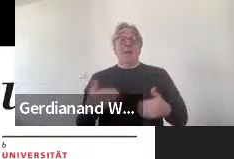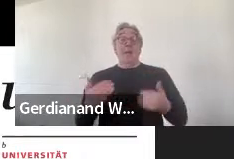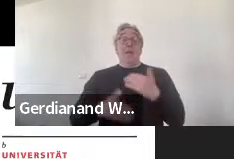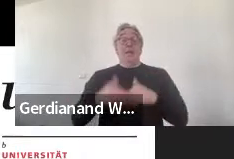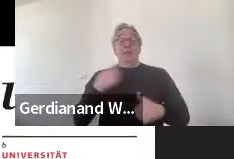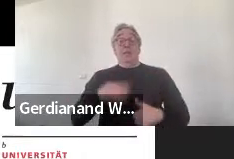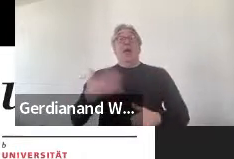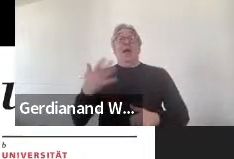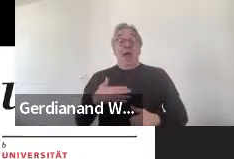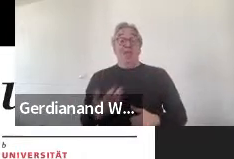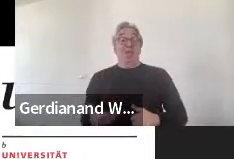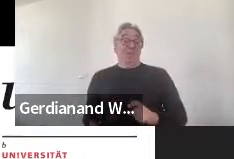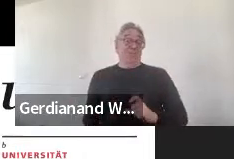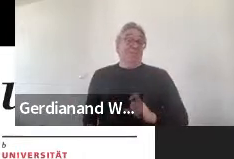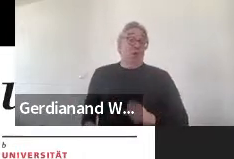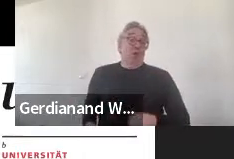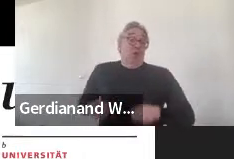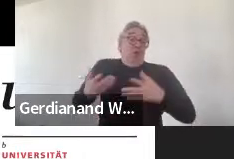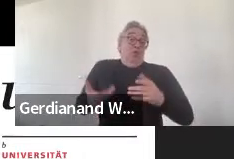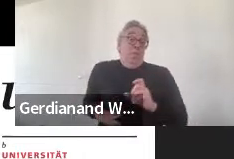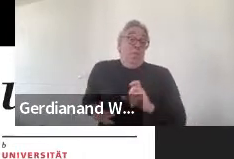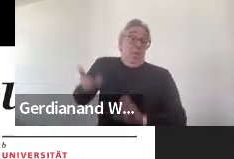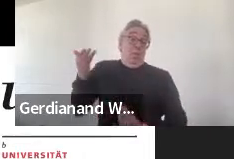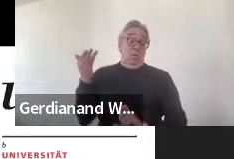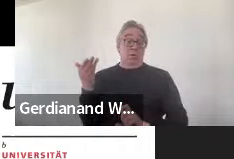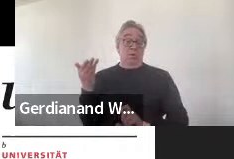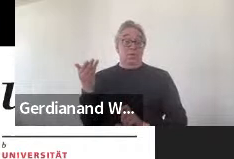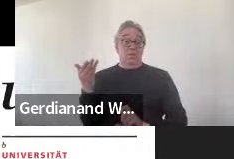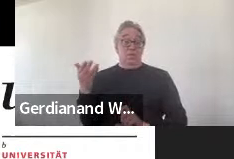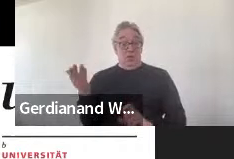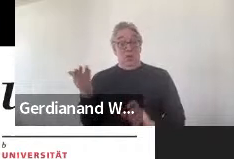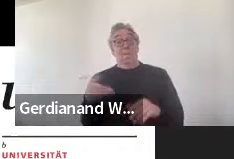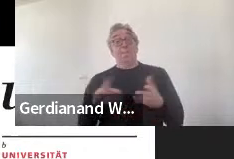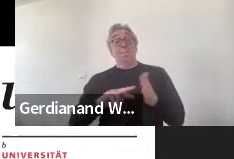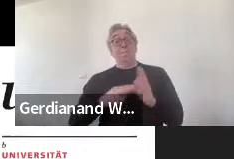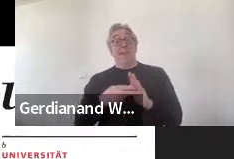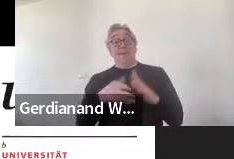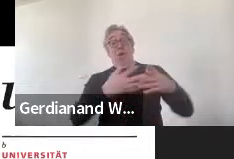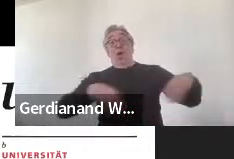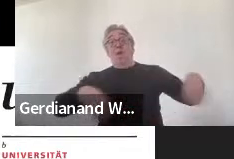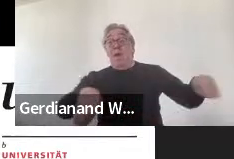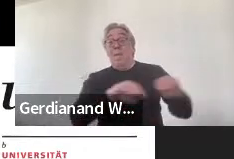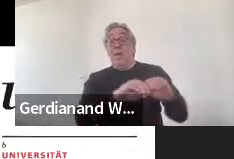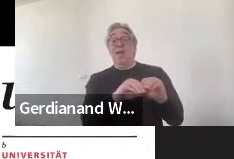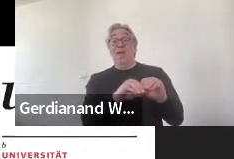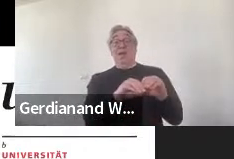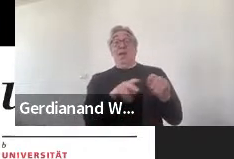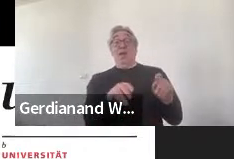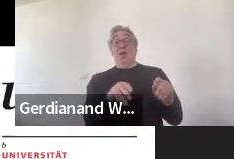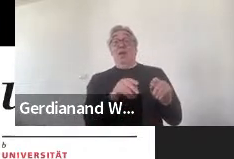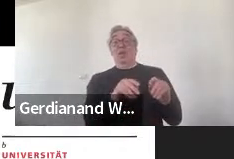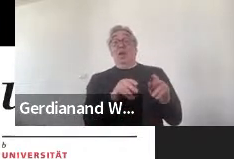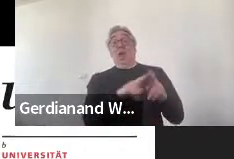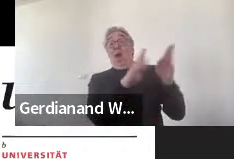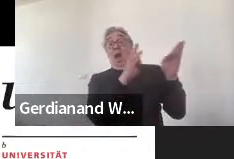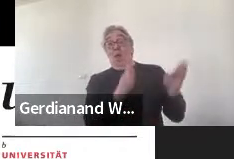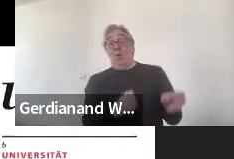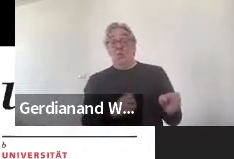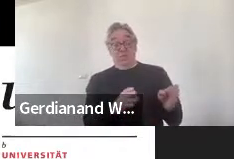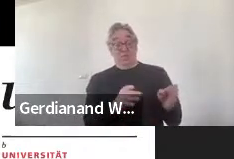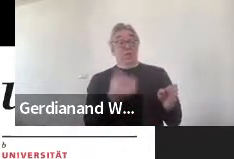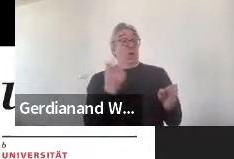extra costs are also a burden actually for the household and pressures on the budget of the household where